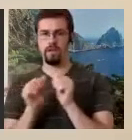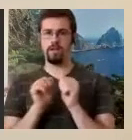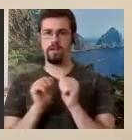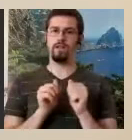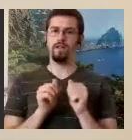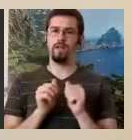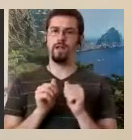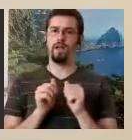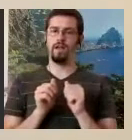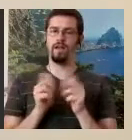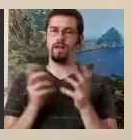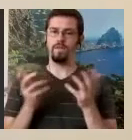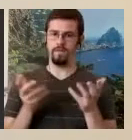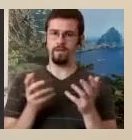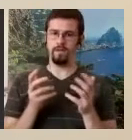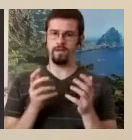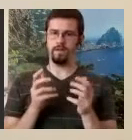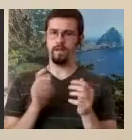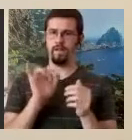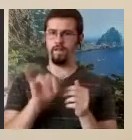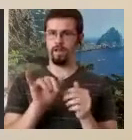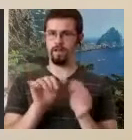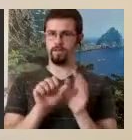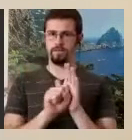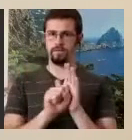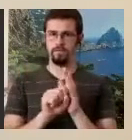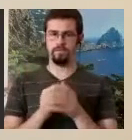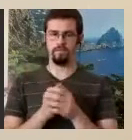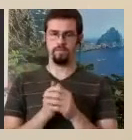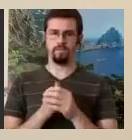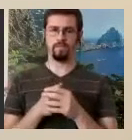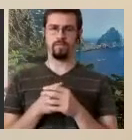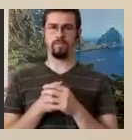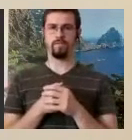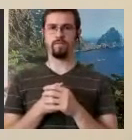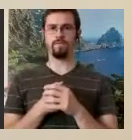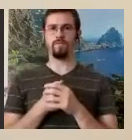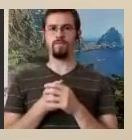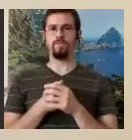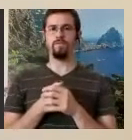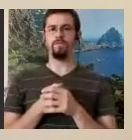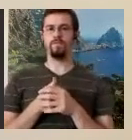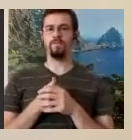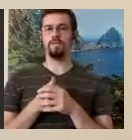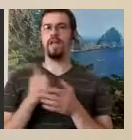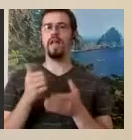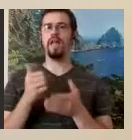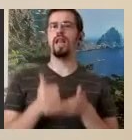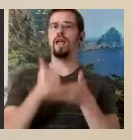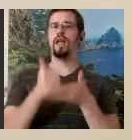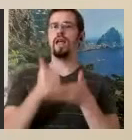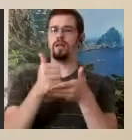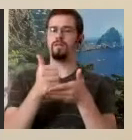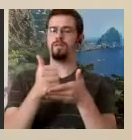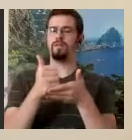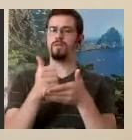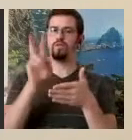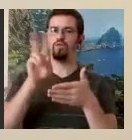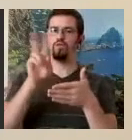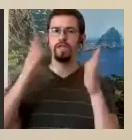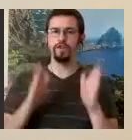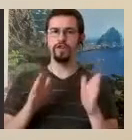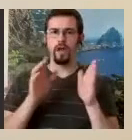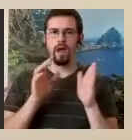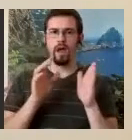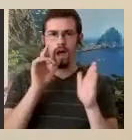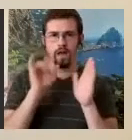evolution of the writing system helps a linguist identify what the salient features of